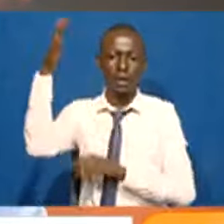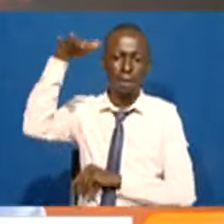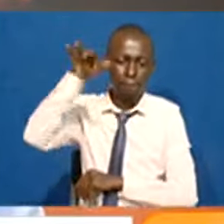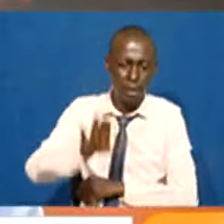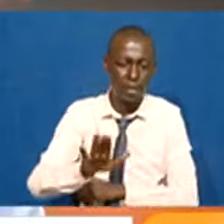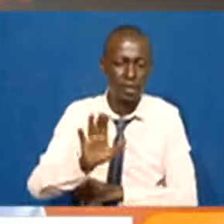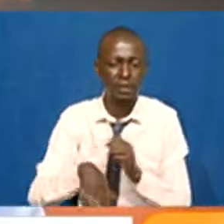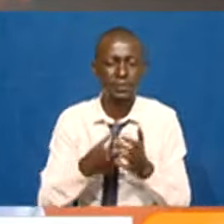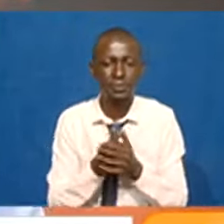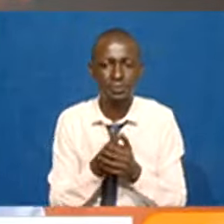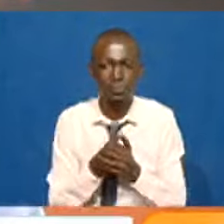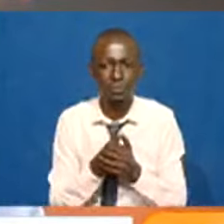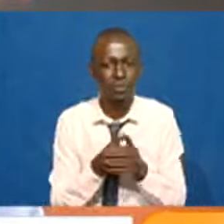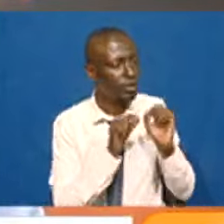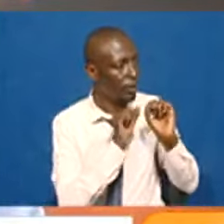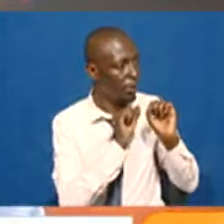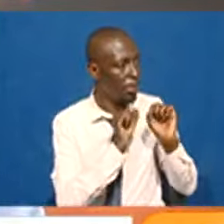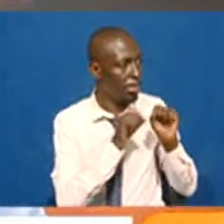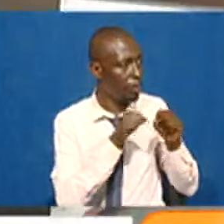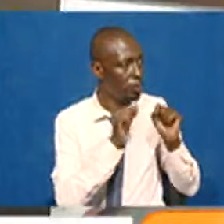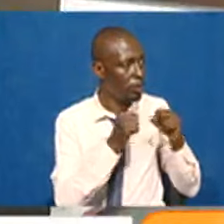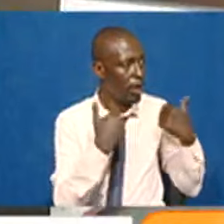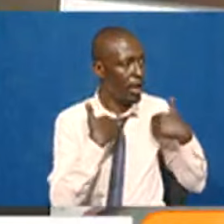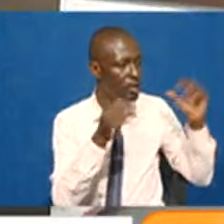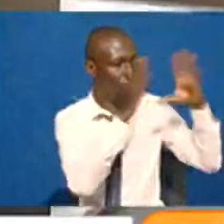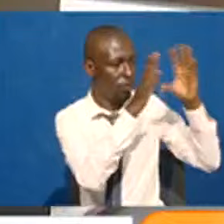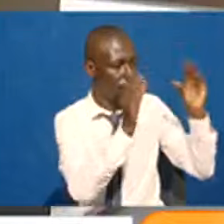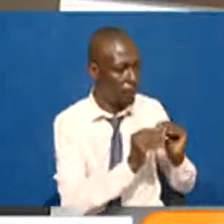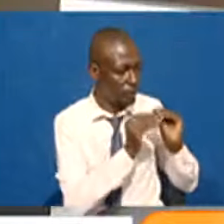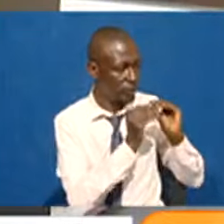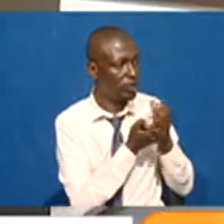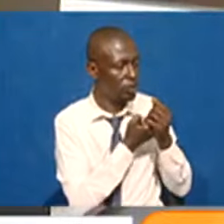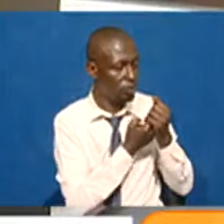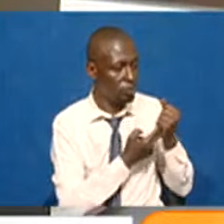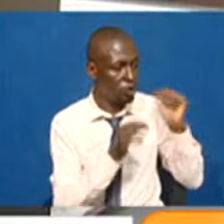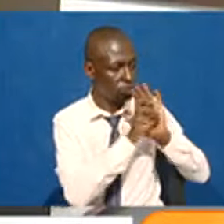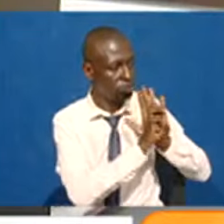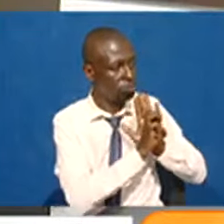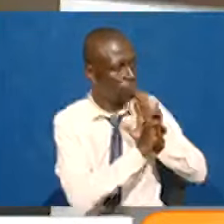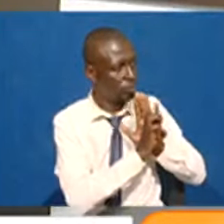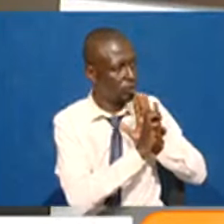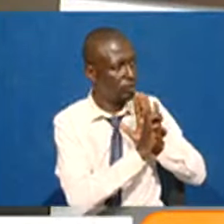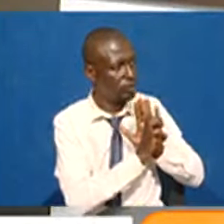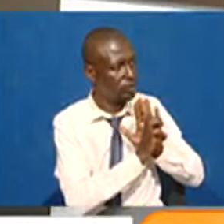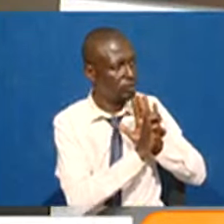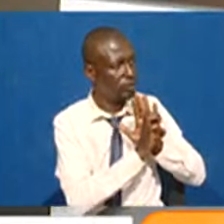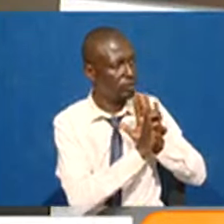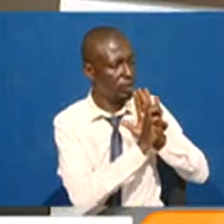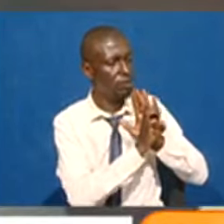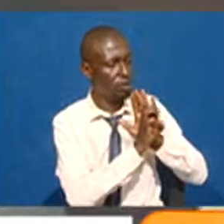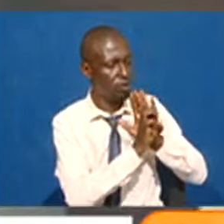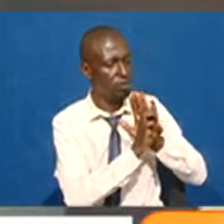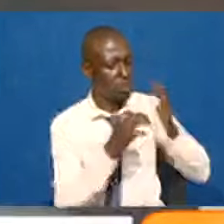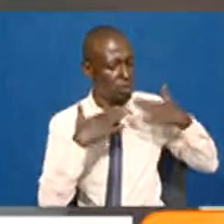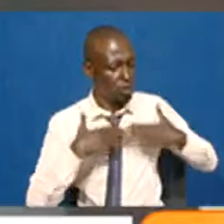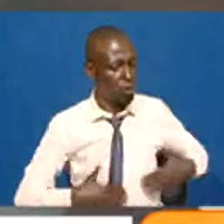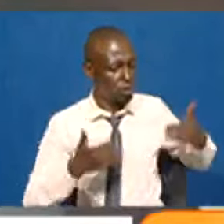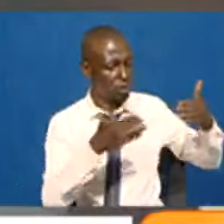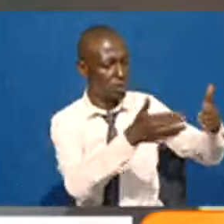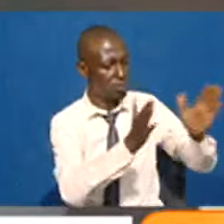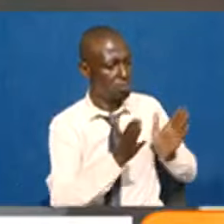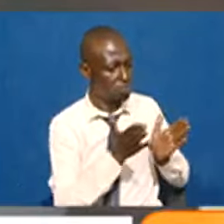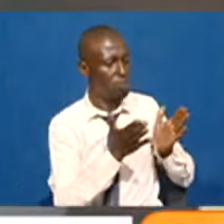Yes. Can you do a budget for both? Say, for example, if you're going to give an executive casket and the family feels that they need to top